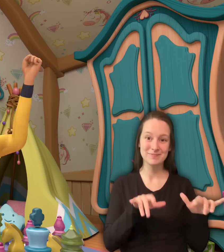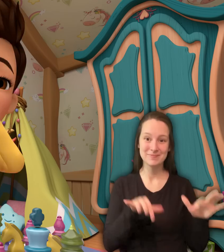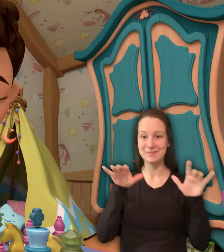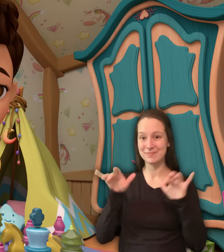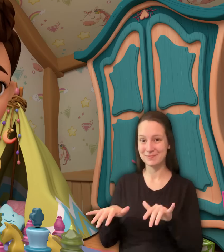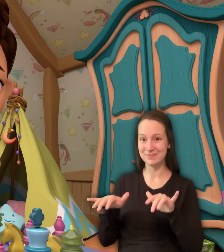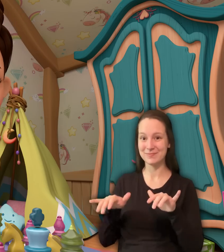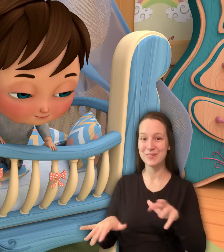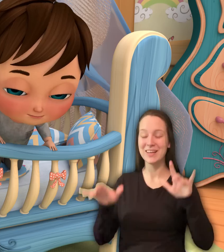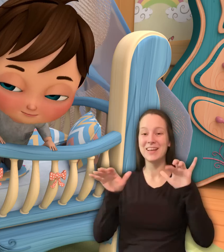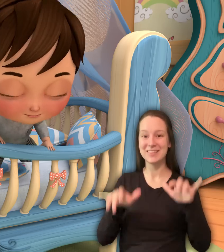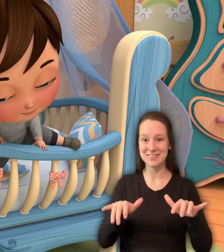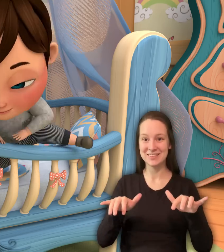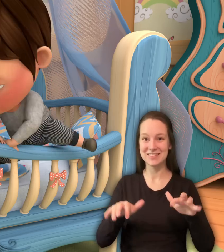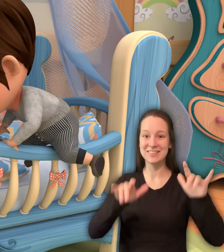to